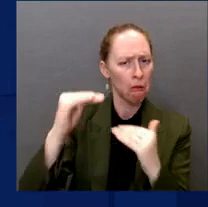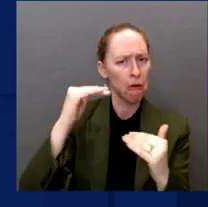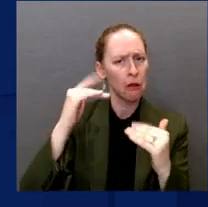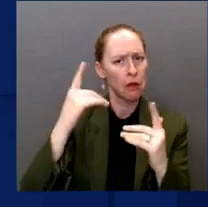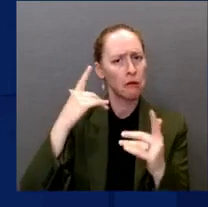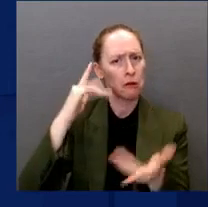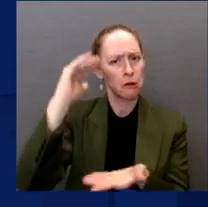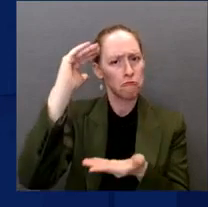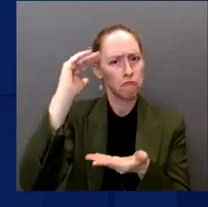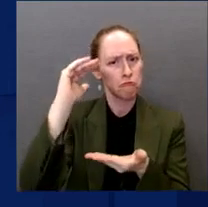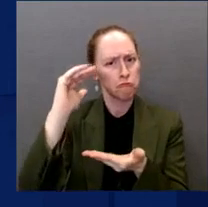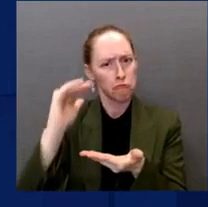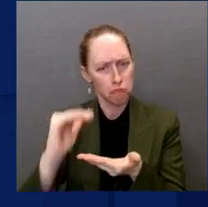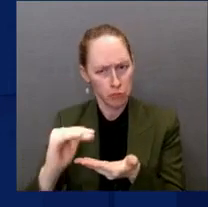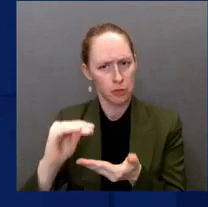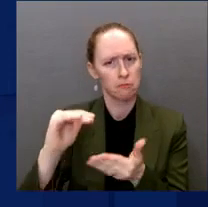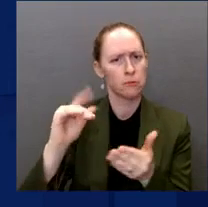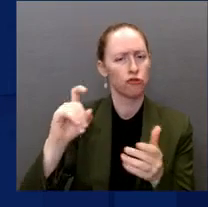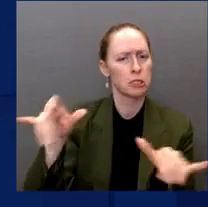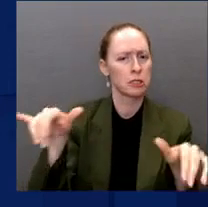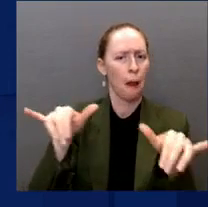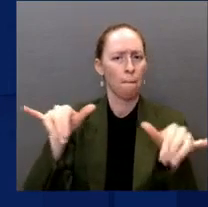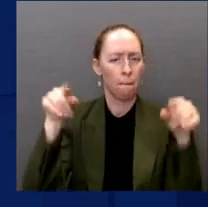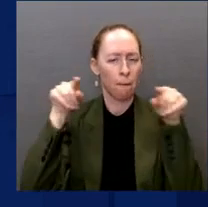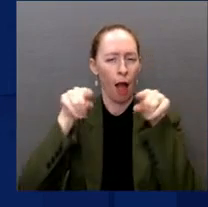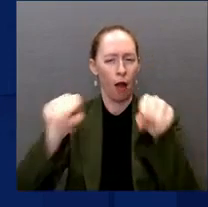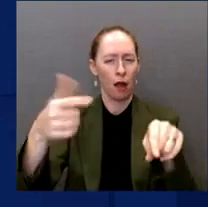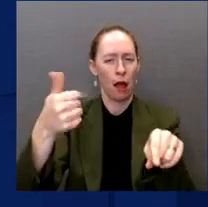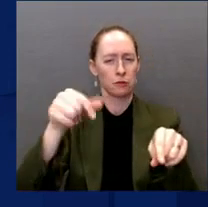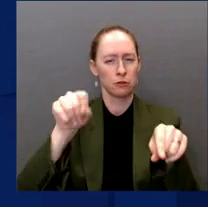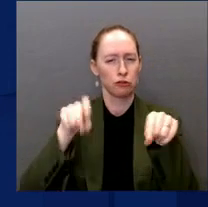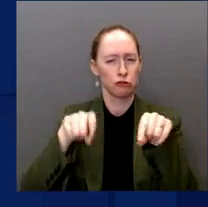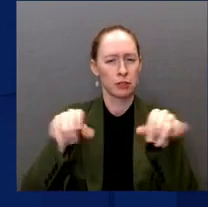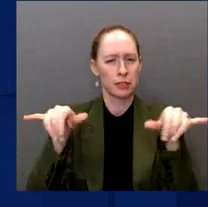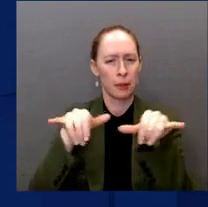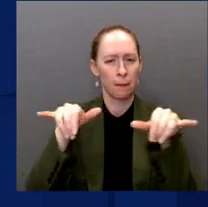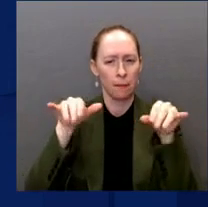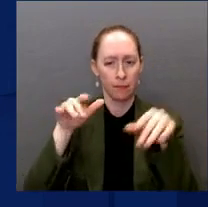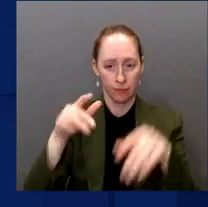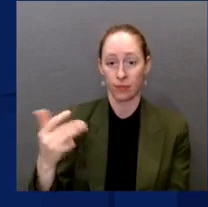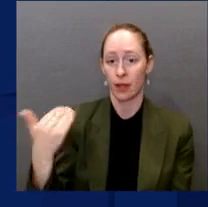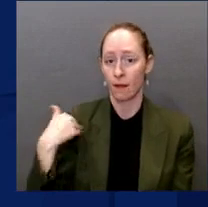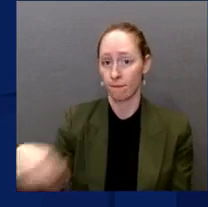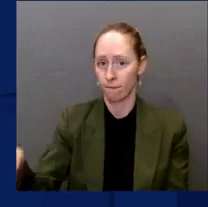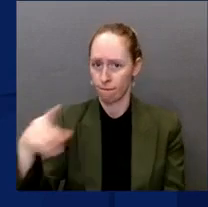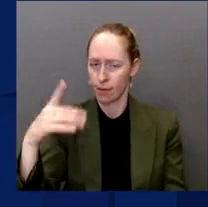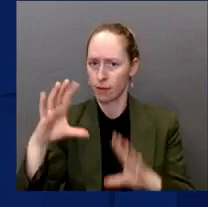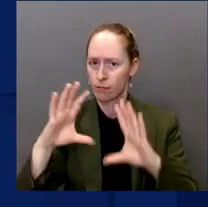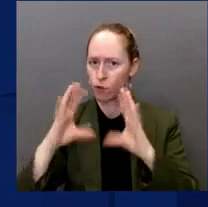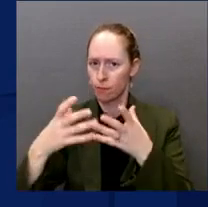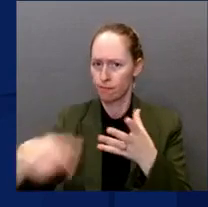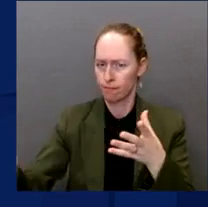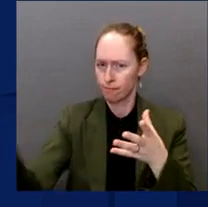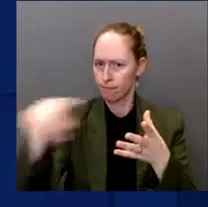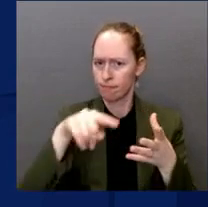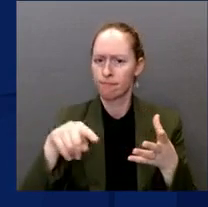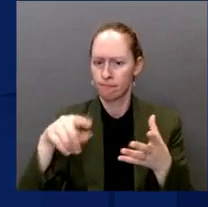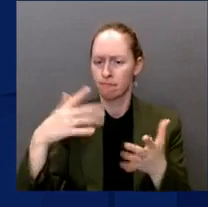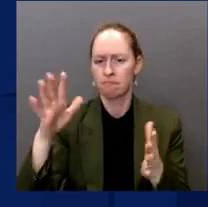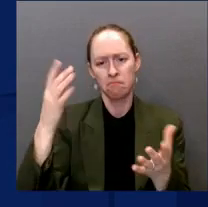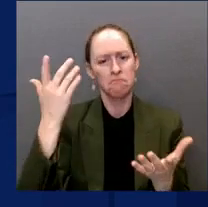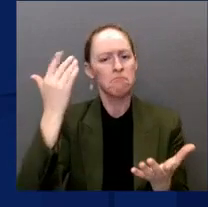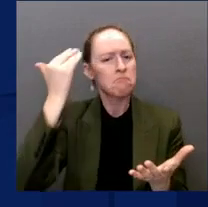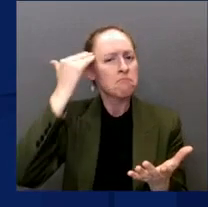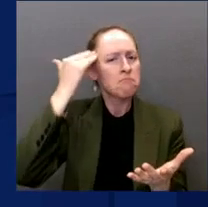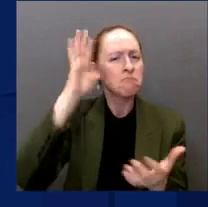well. My experts informed me the production of only about 190,000 barrels a day has been impacted by